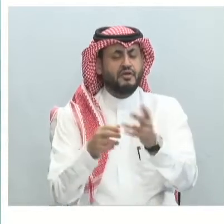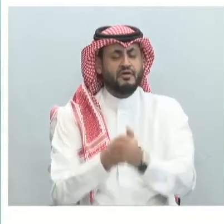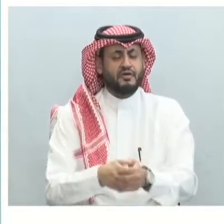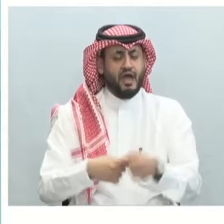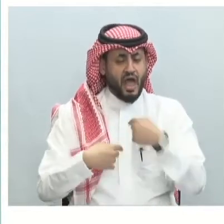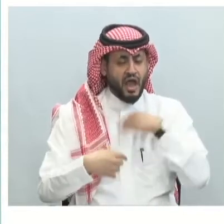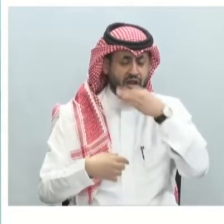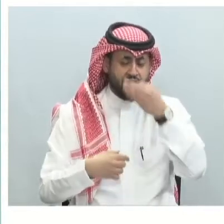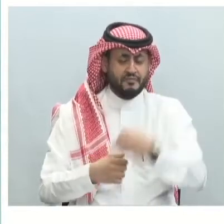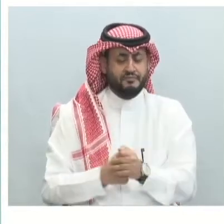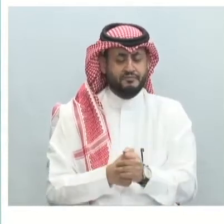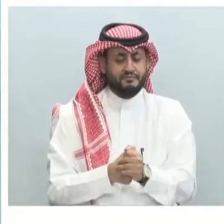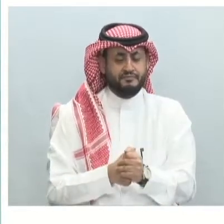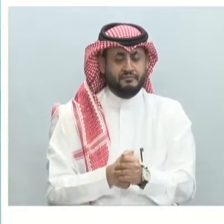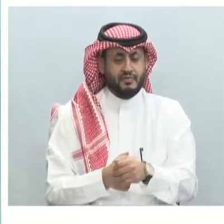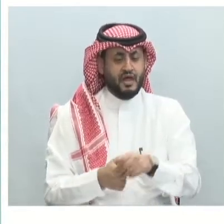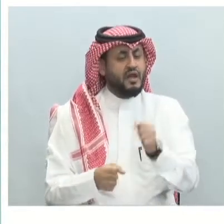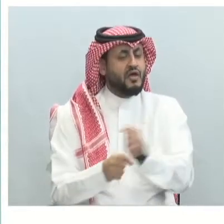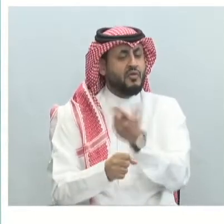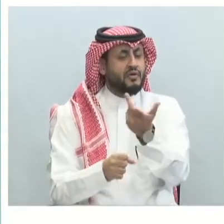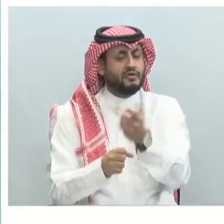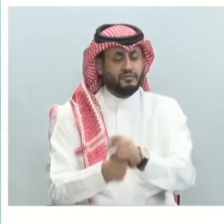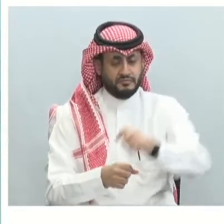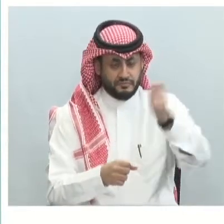Speaking. So what we will do?